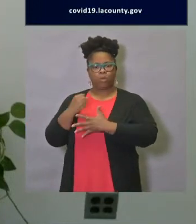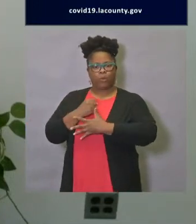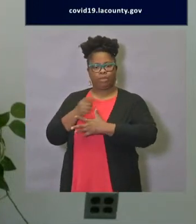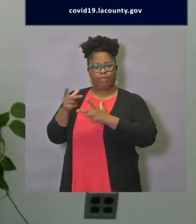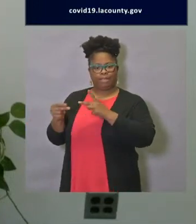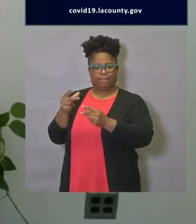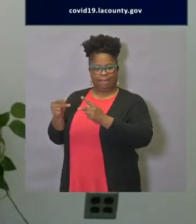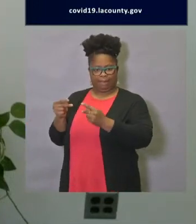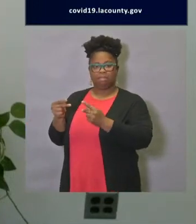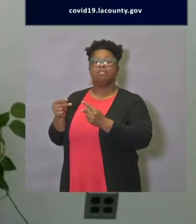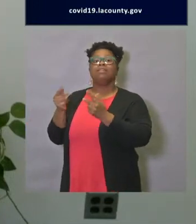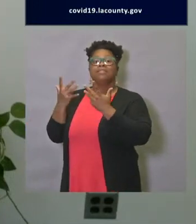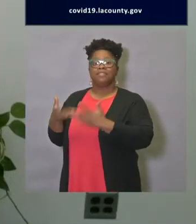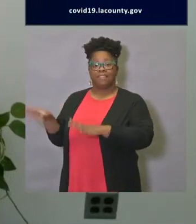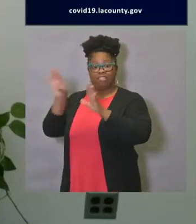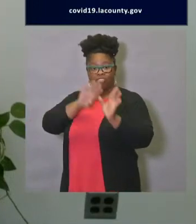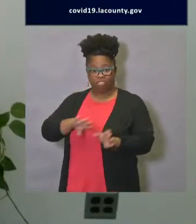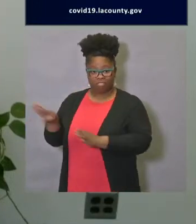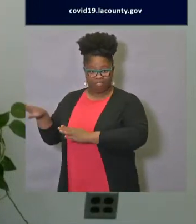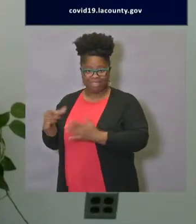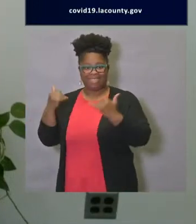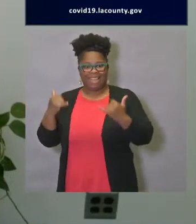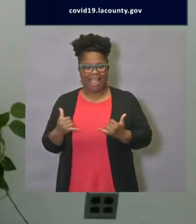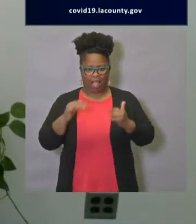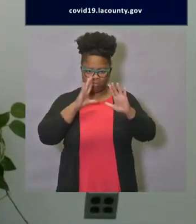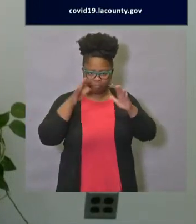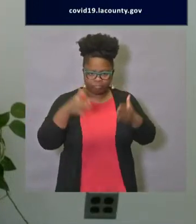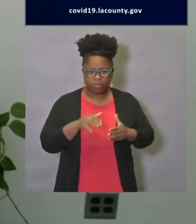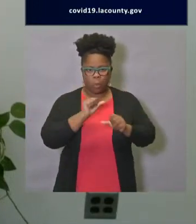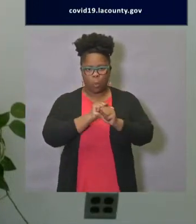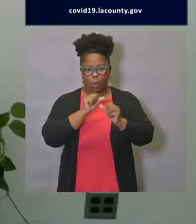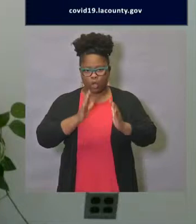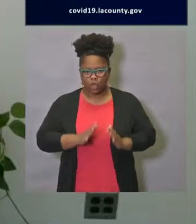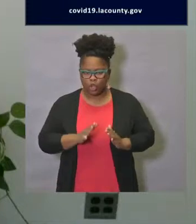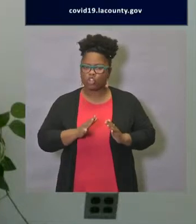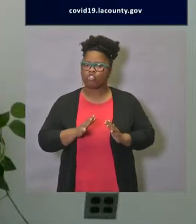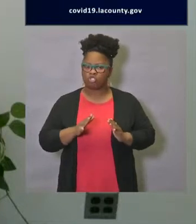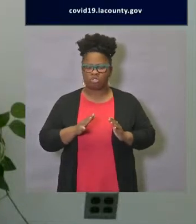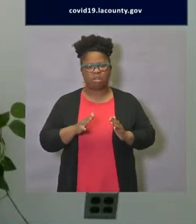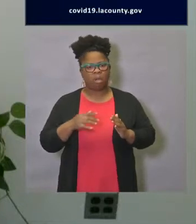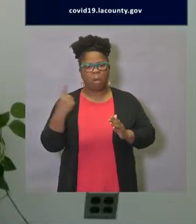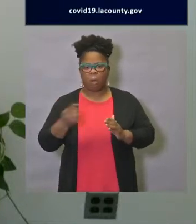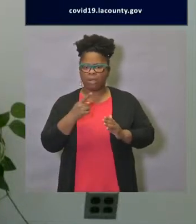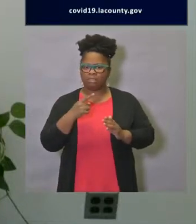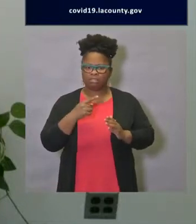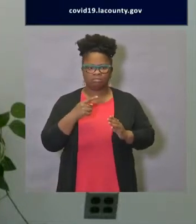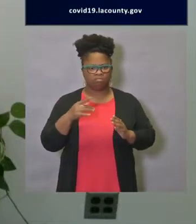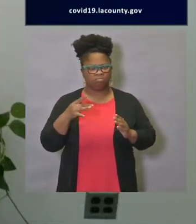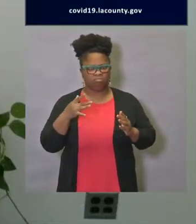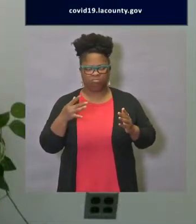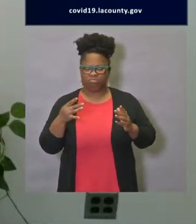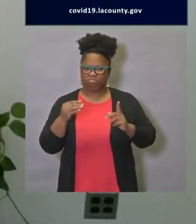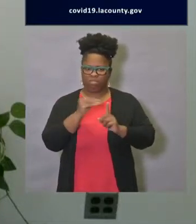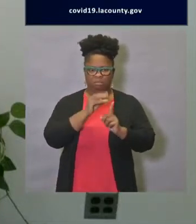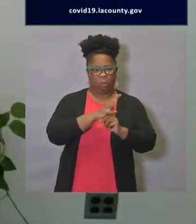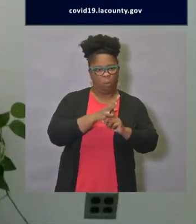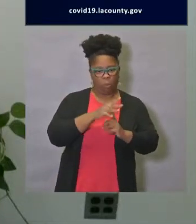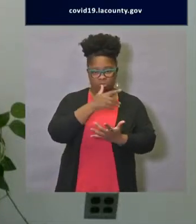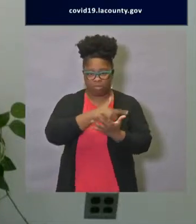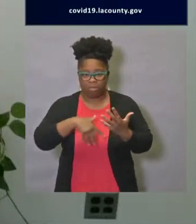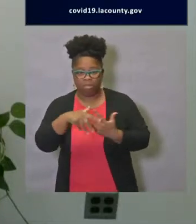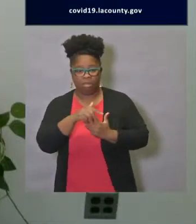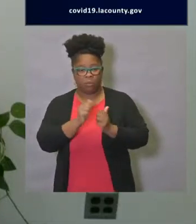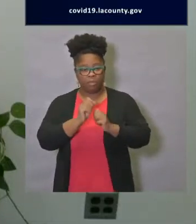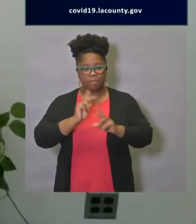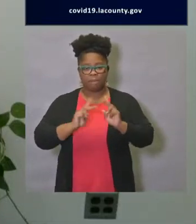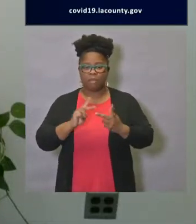now are really looking at sort of our workers that also have a lot of exposures and in fact are doing essential work that we need